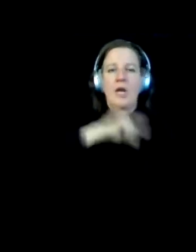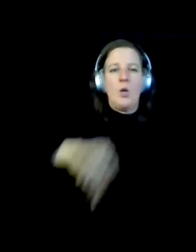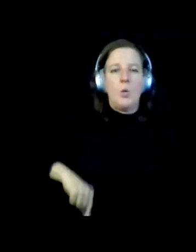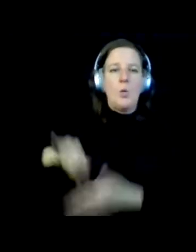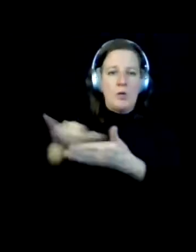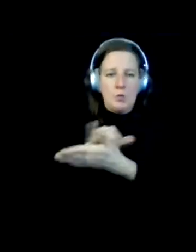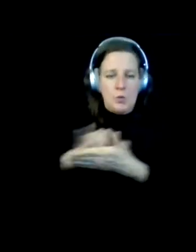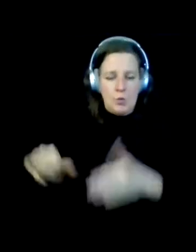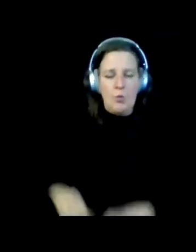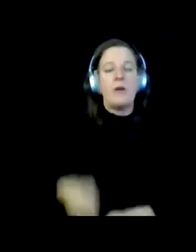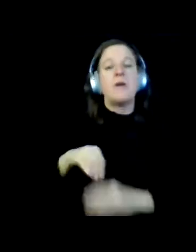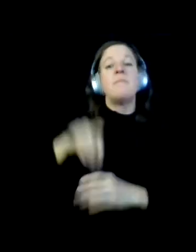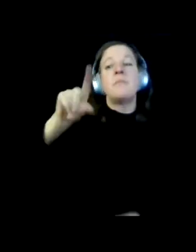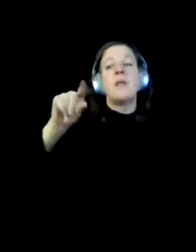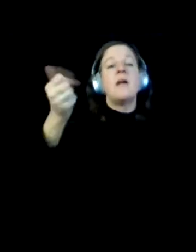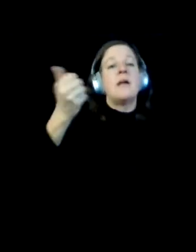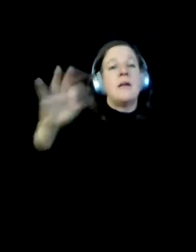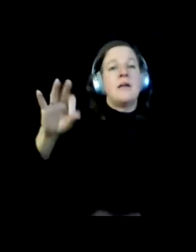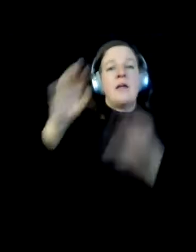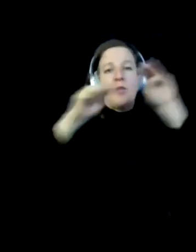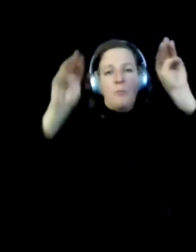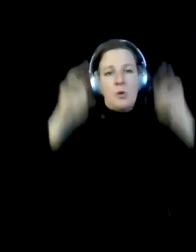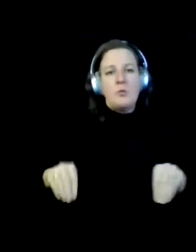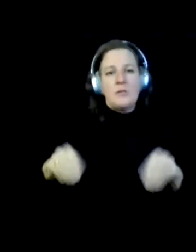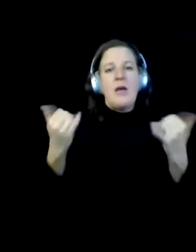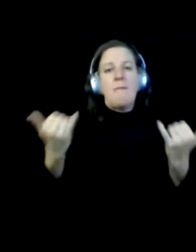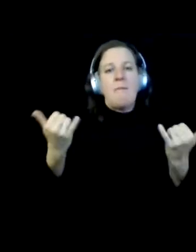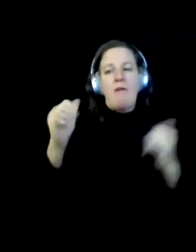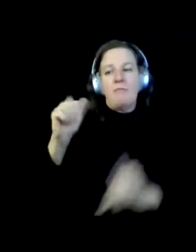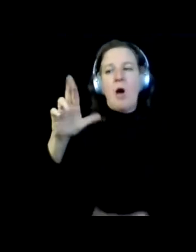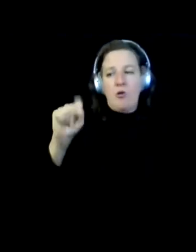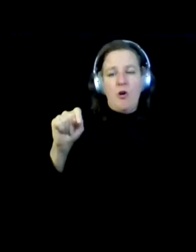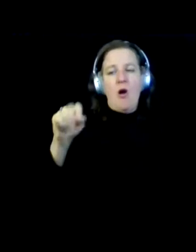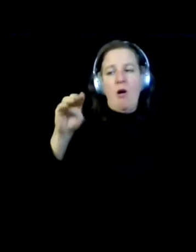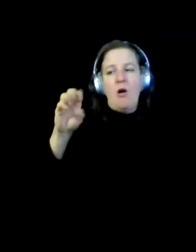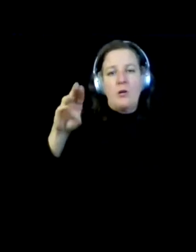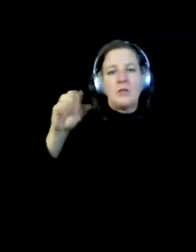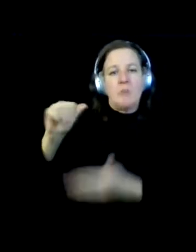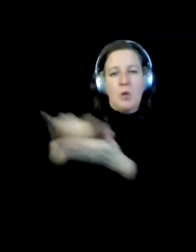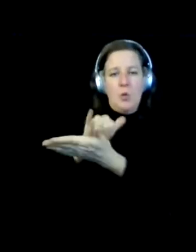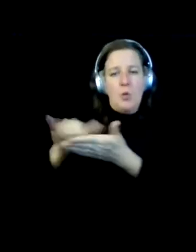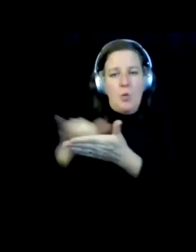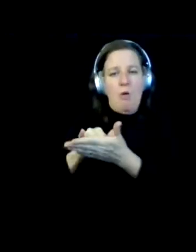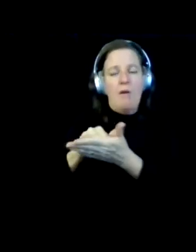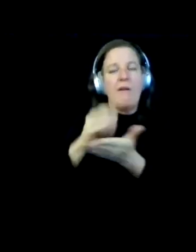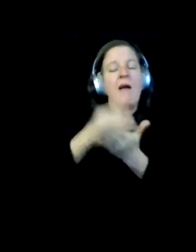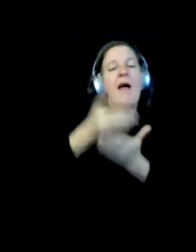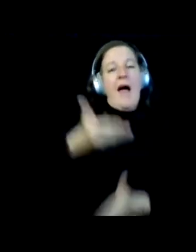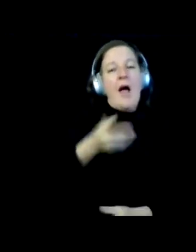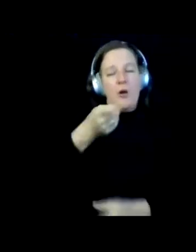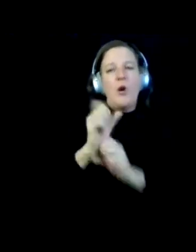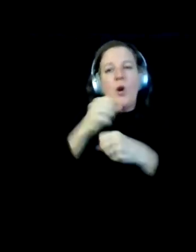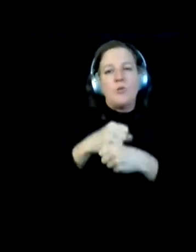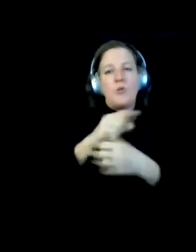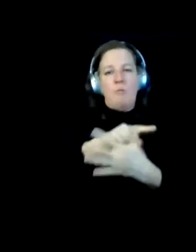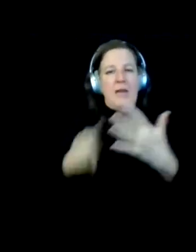In 2019, the Museum of Modern Art in New York commissioned Cwynar to make a series of film to stream on the museum's